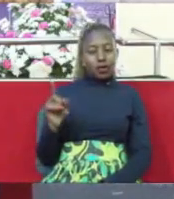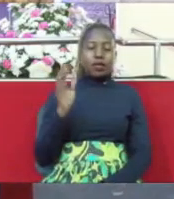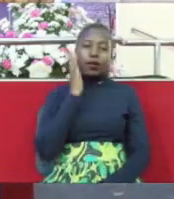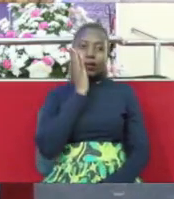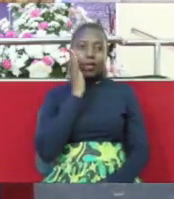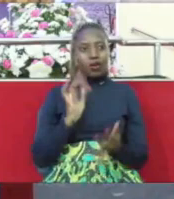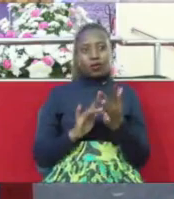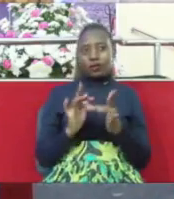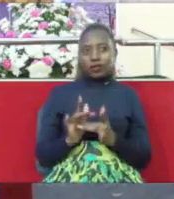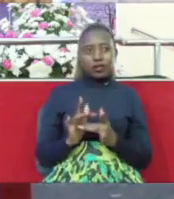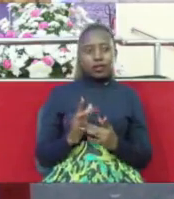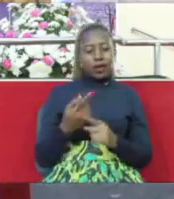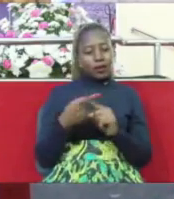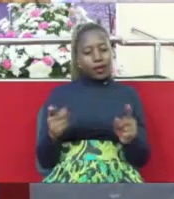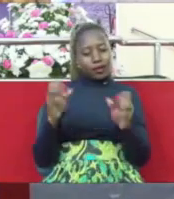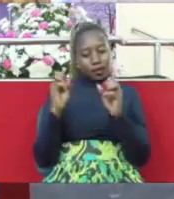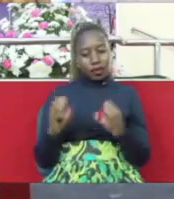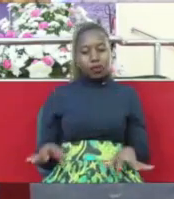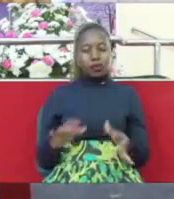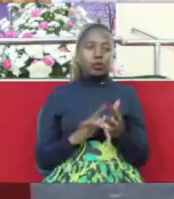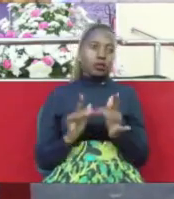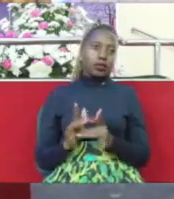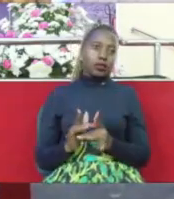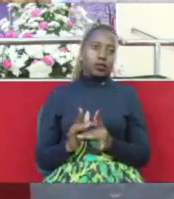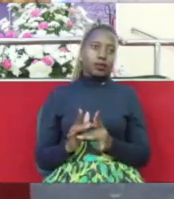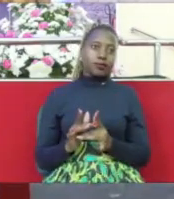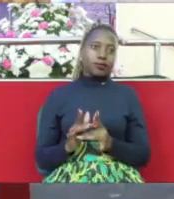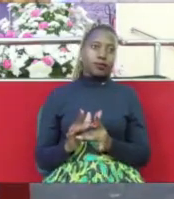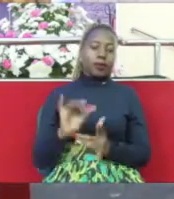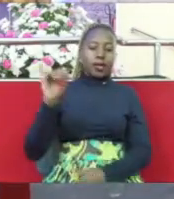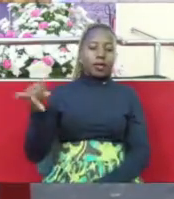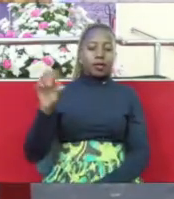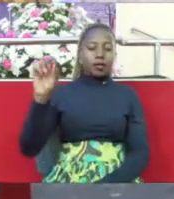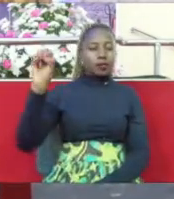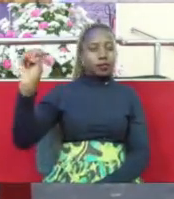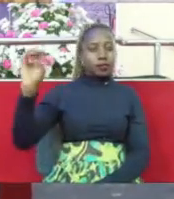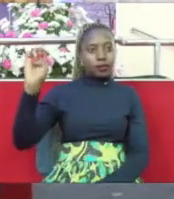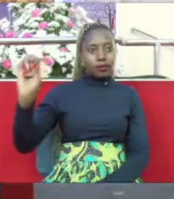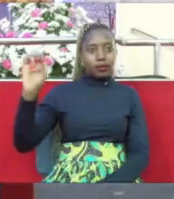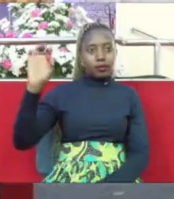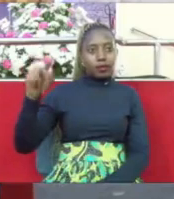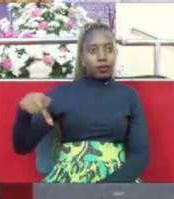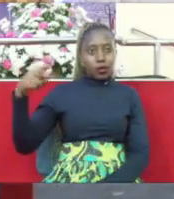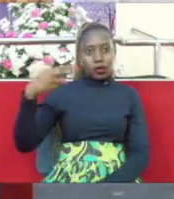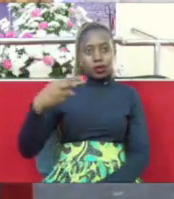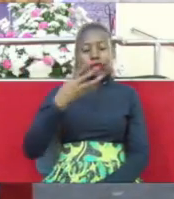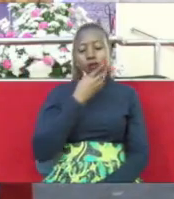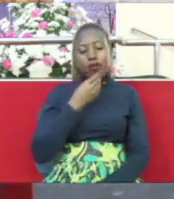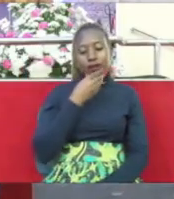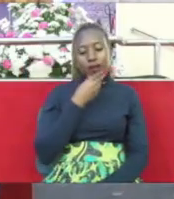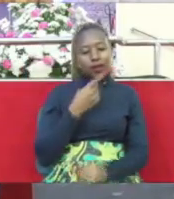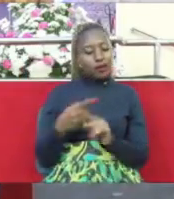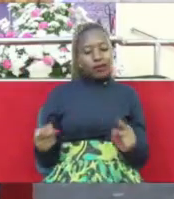alikuwa kushampoteza. Joseph was still his father. Yusuf alikuwa bado ni babake. Yet he had lost him. Ila tu alikuwa bado amempoteza. So it